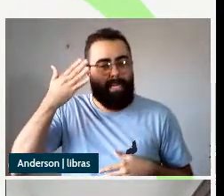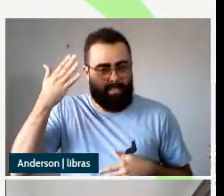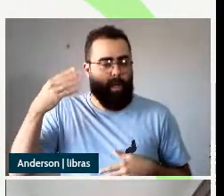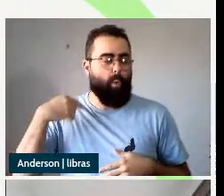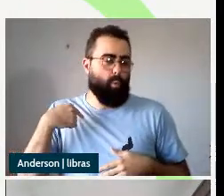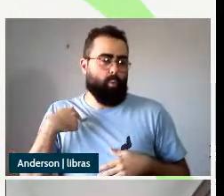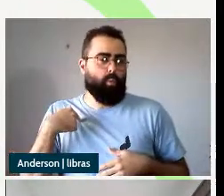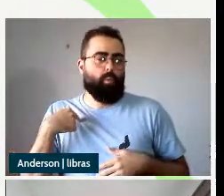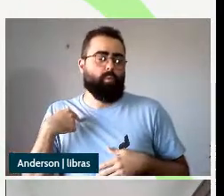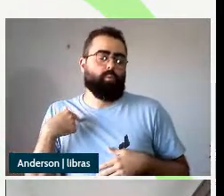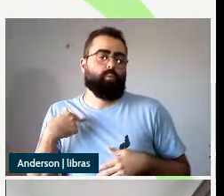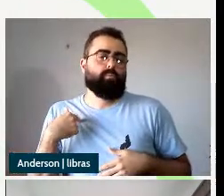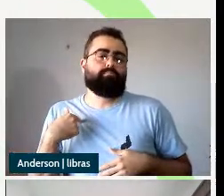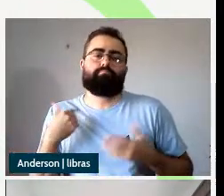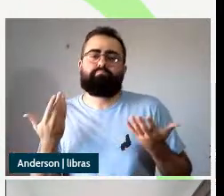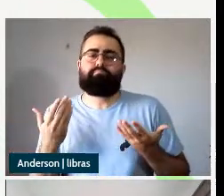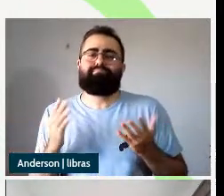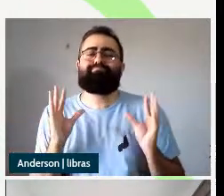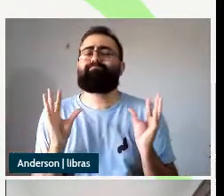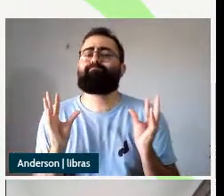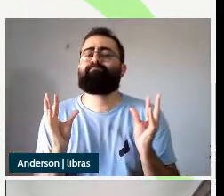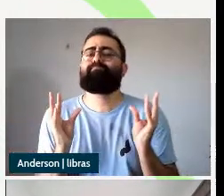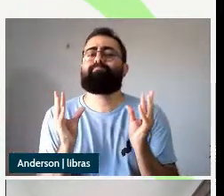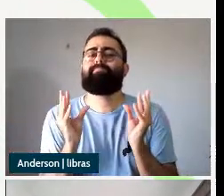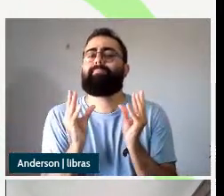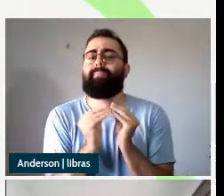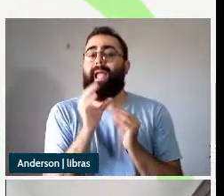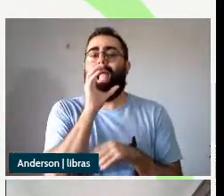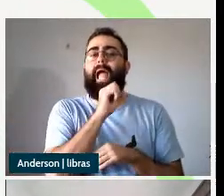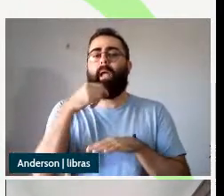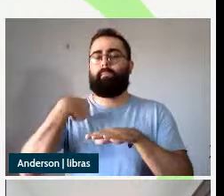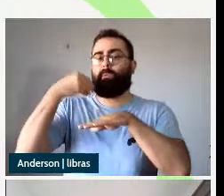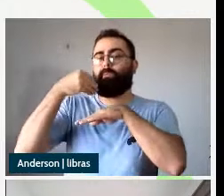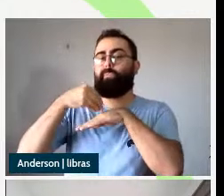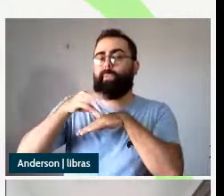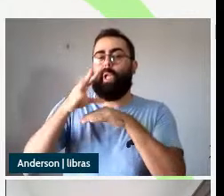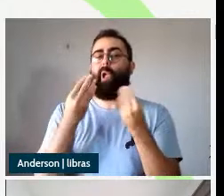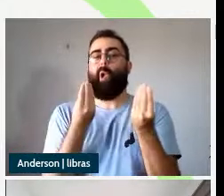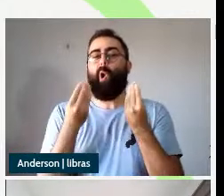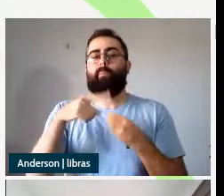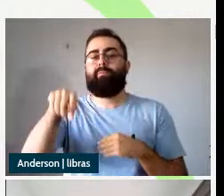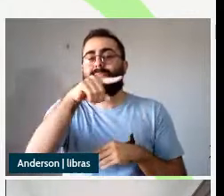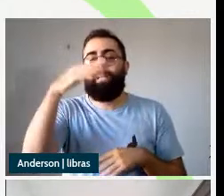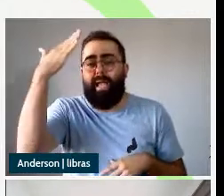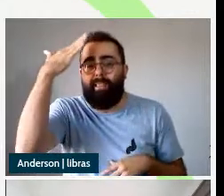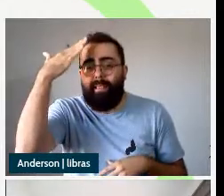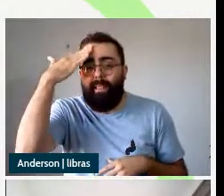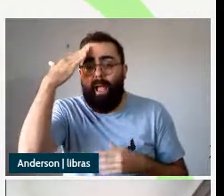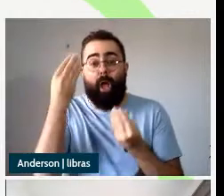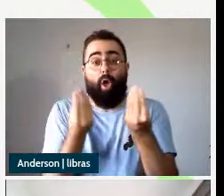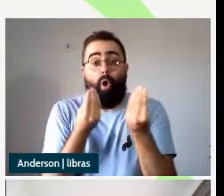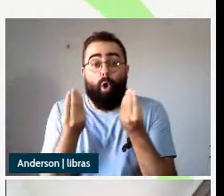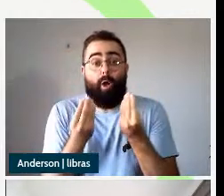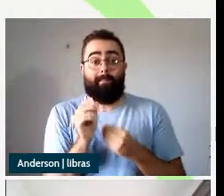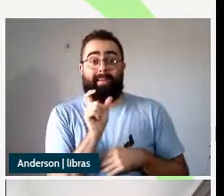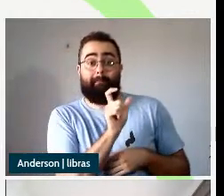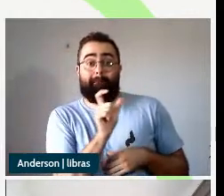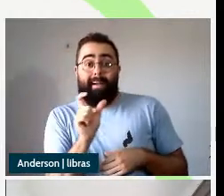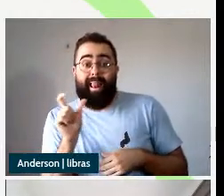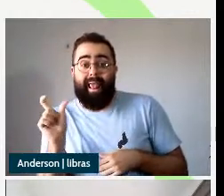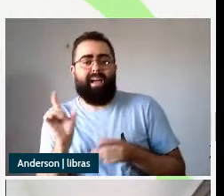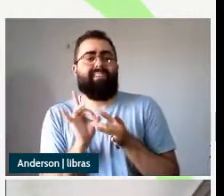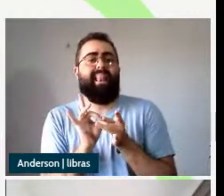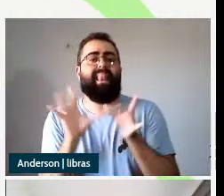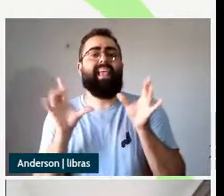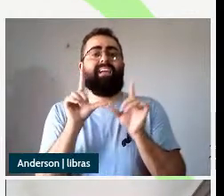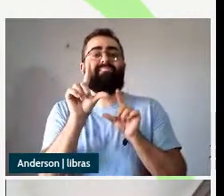do it pretty quick, is to try to show you that to fully understand the behavior of Free Choice items, we need to take into